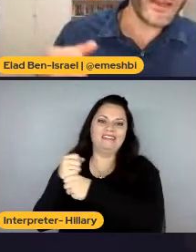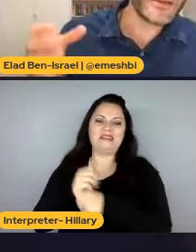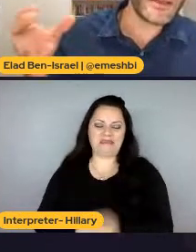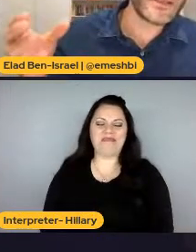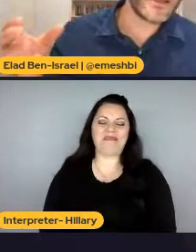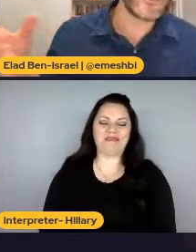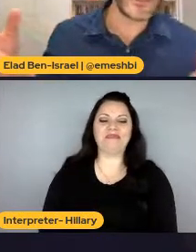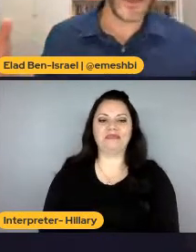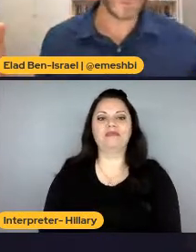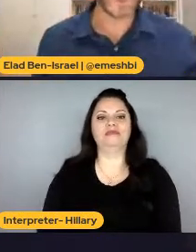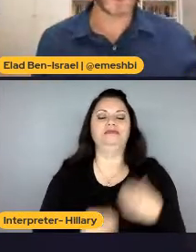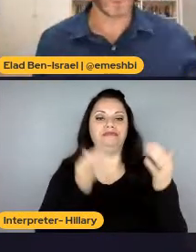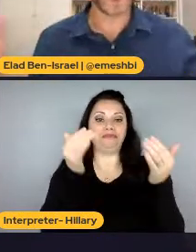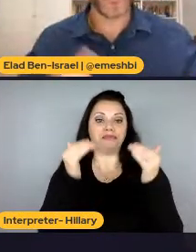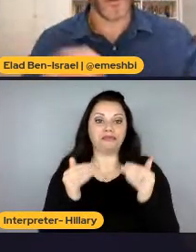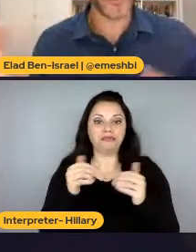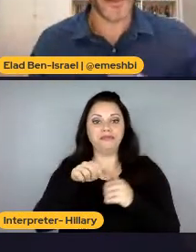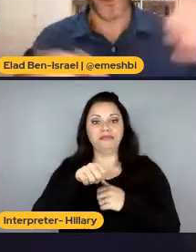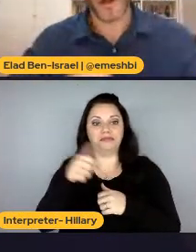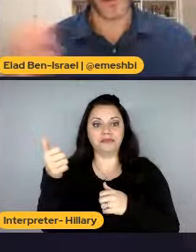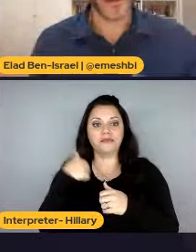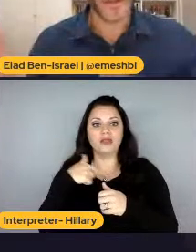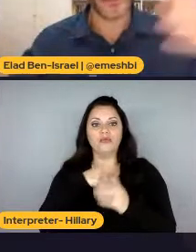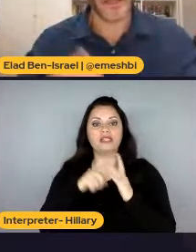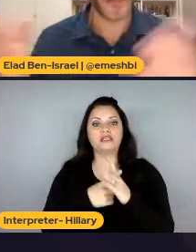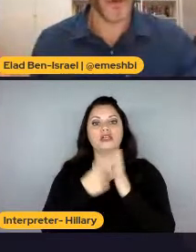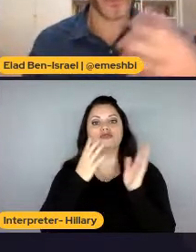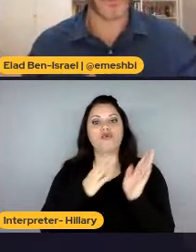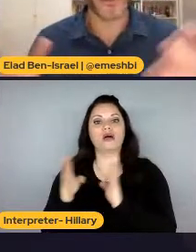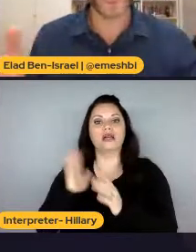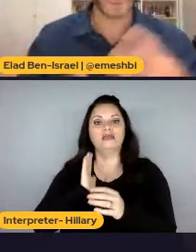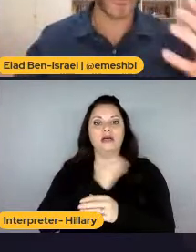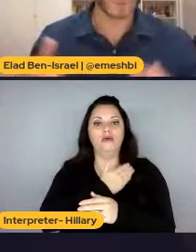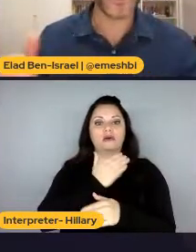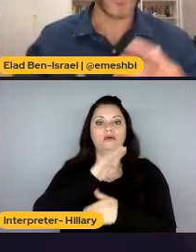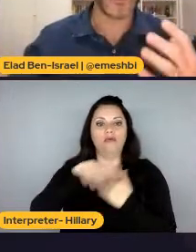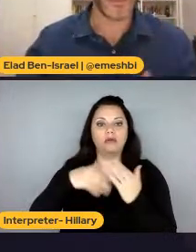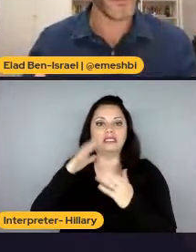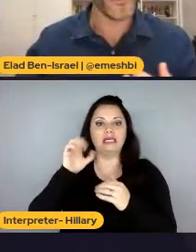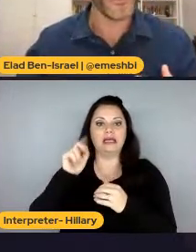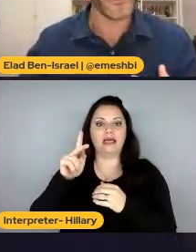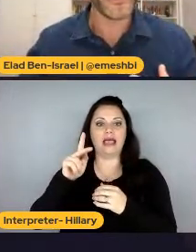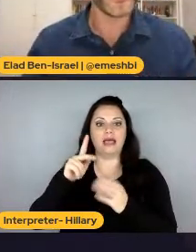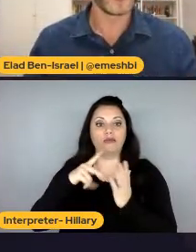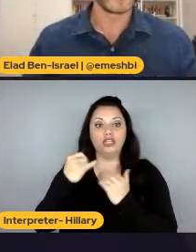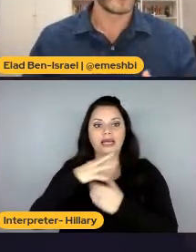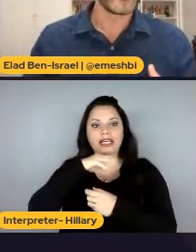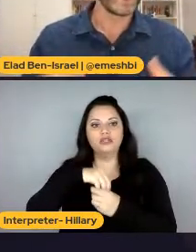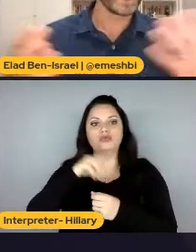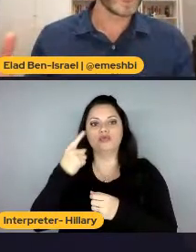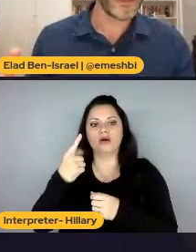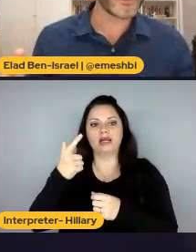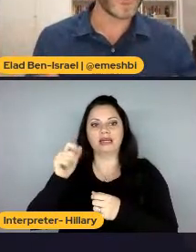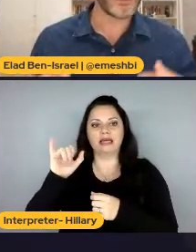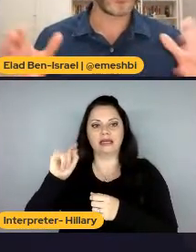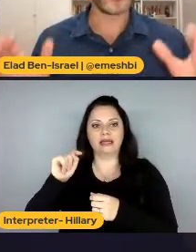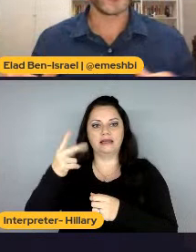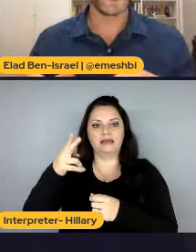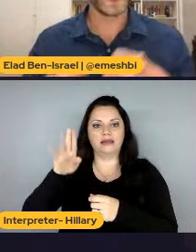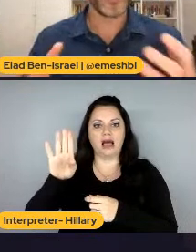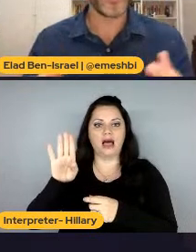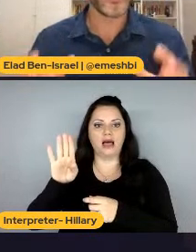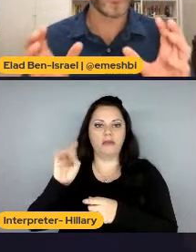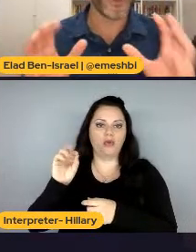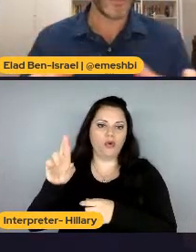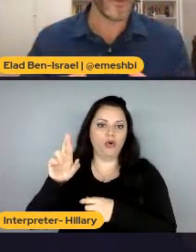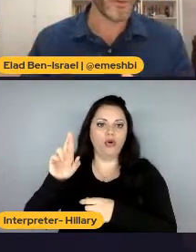other thing is that we kind of started to organize all our CDK projects into a single GitHub org. Hopefully that's going to make it easier